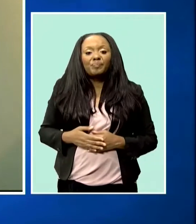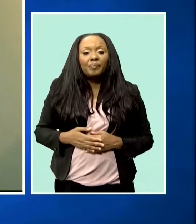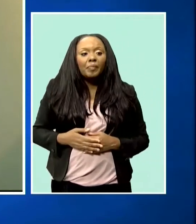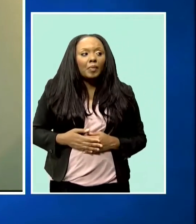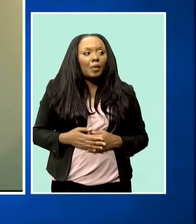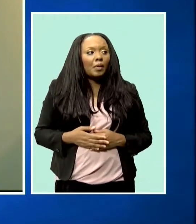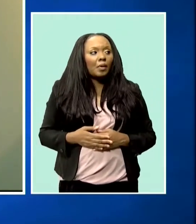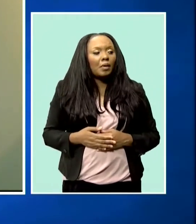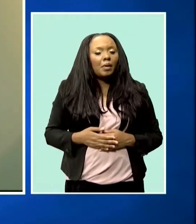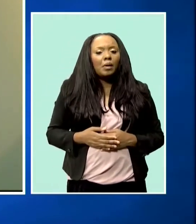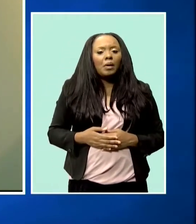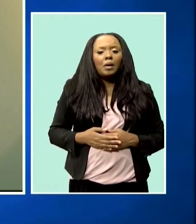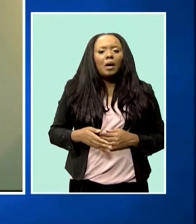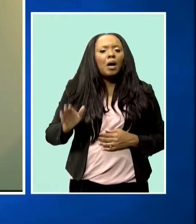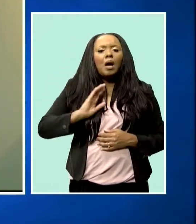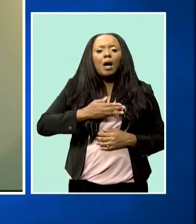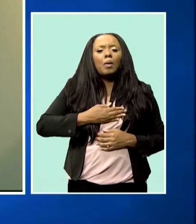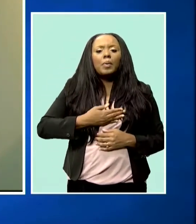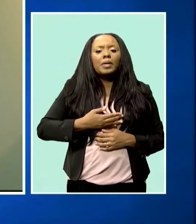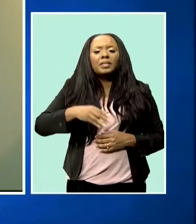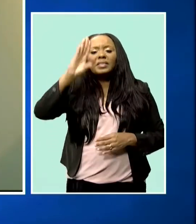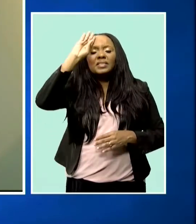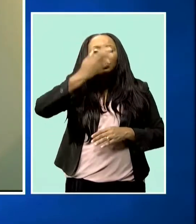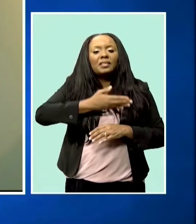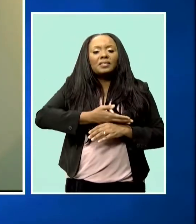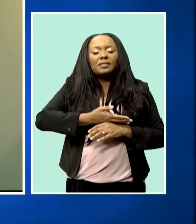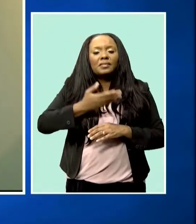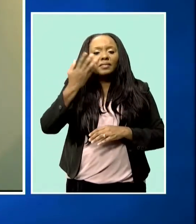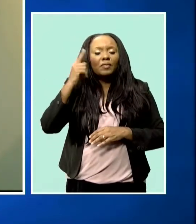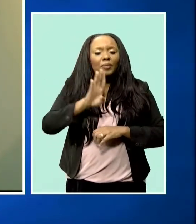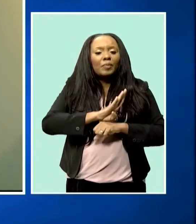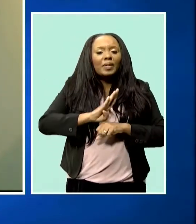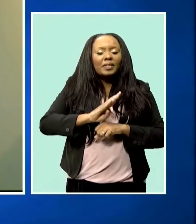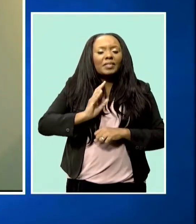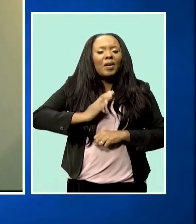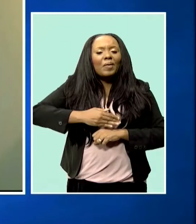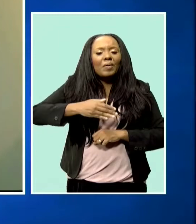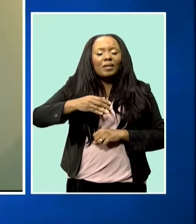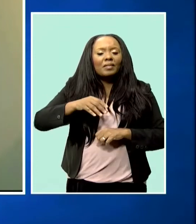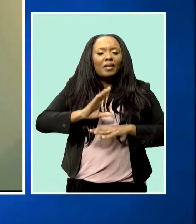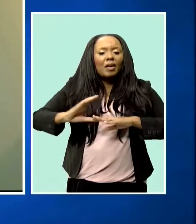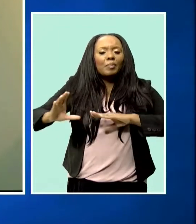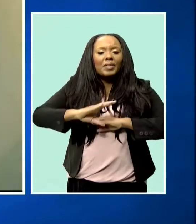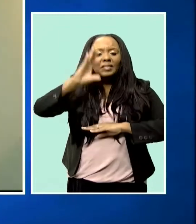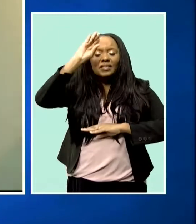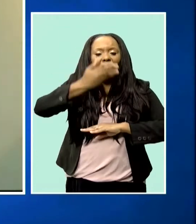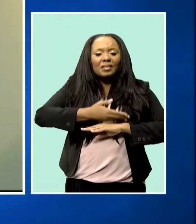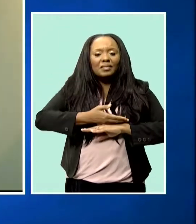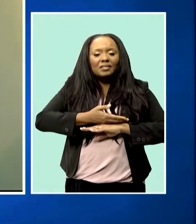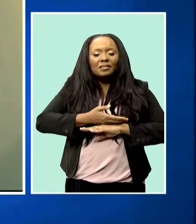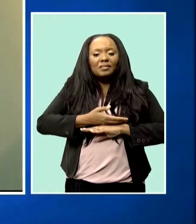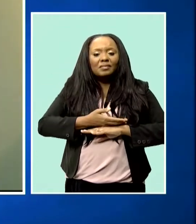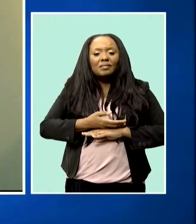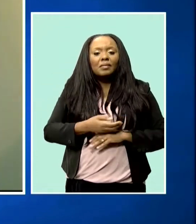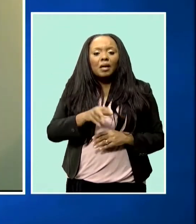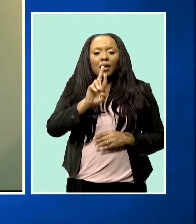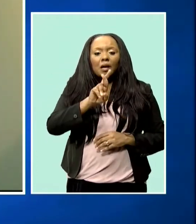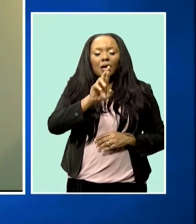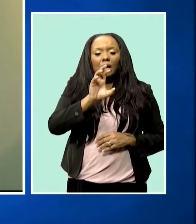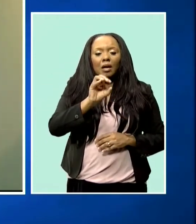great sons of Barbados, a great son of the Caribbean. I speak of Robert Bobby Clark,